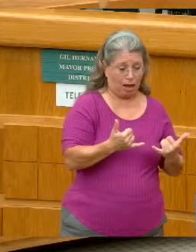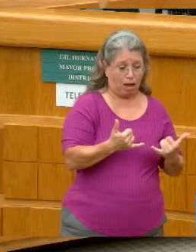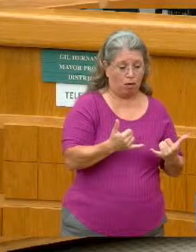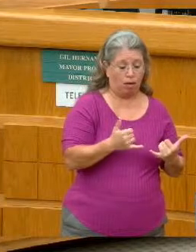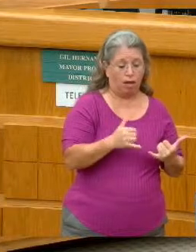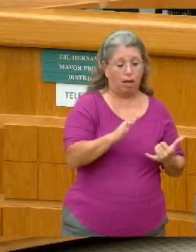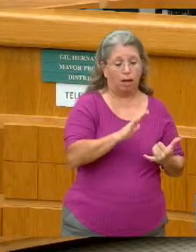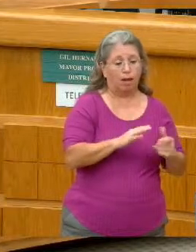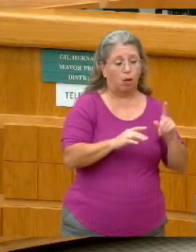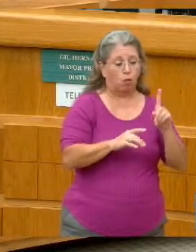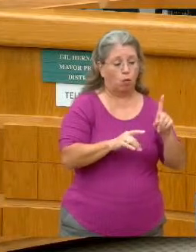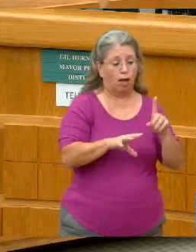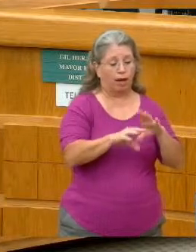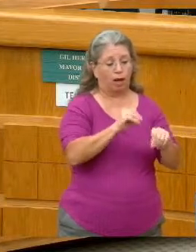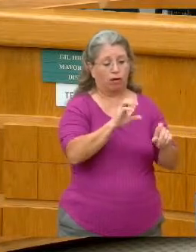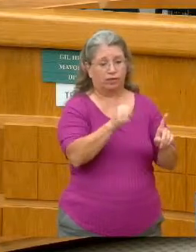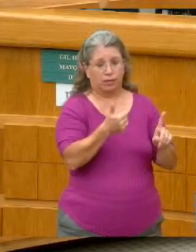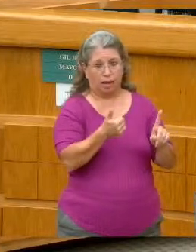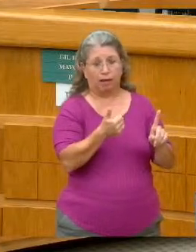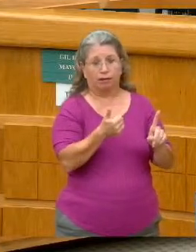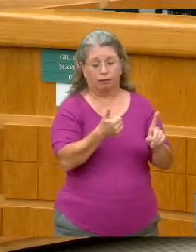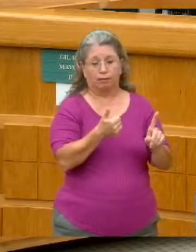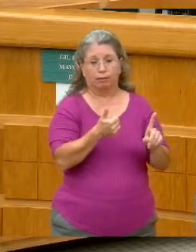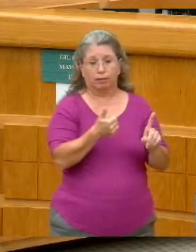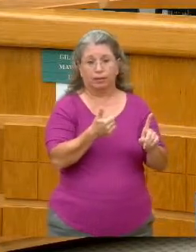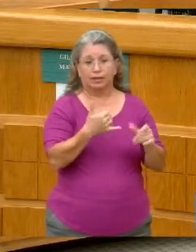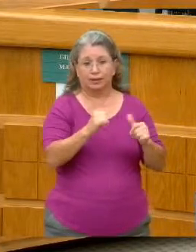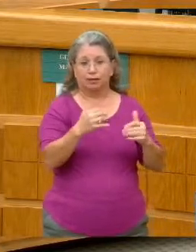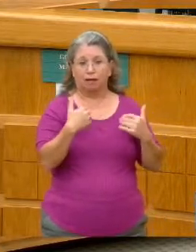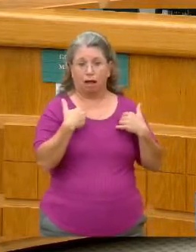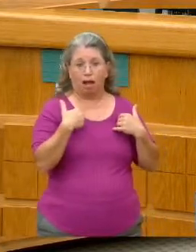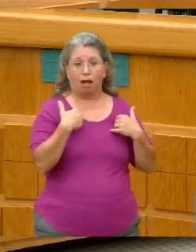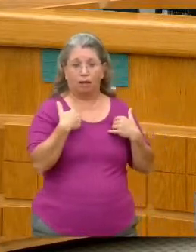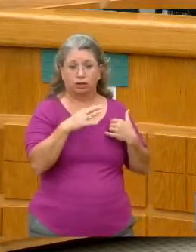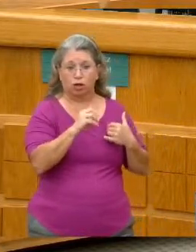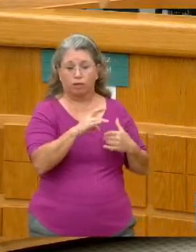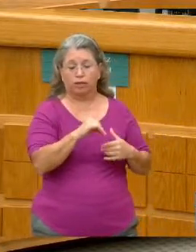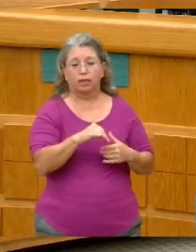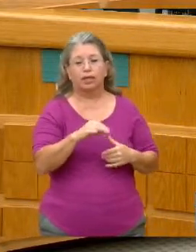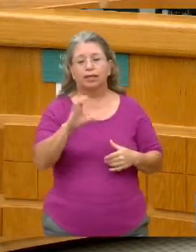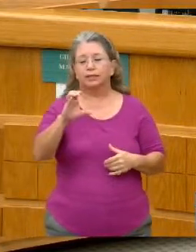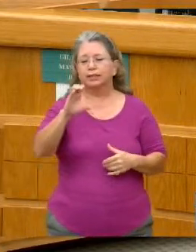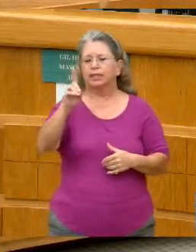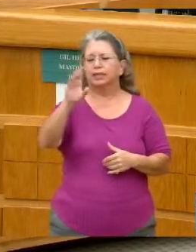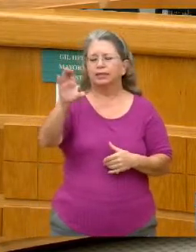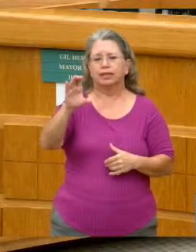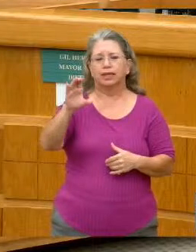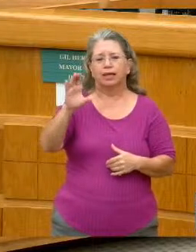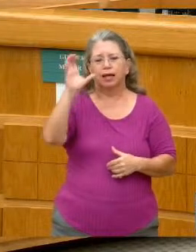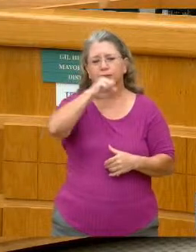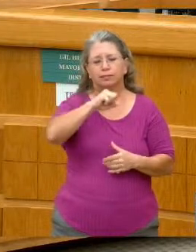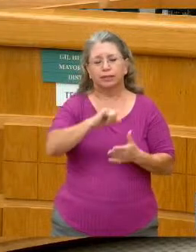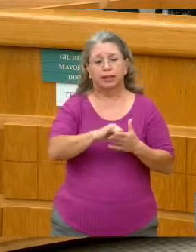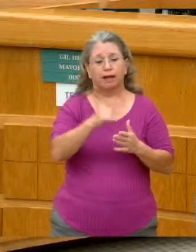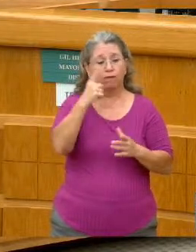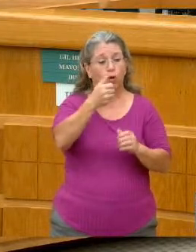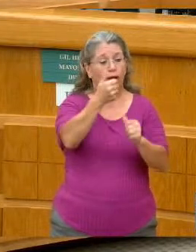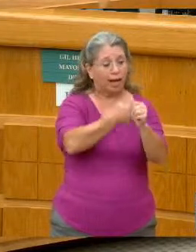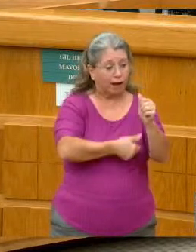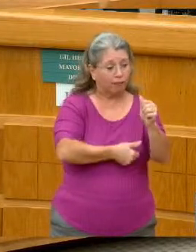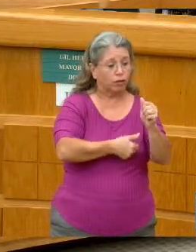infected actively. The way we get to that is the CDC estimates that for every positive test, there's actually 10 people that